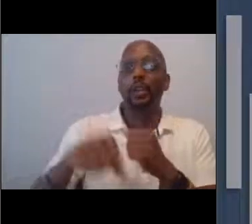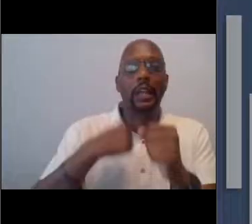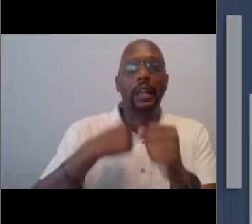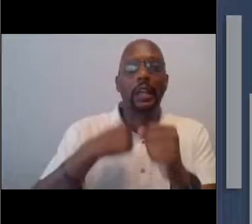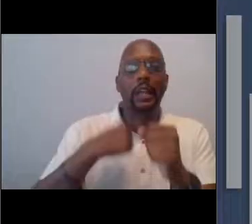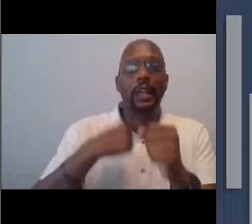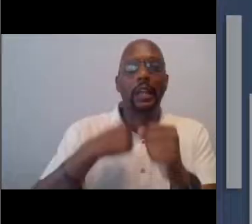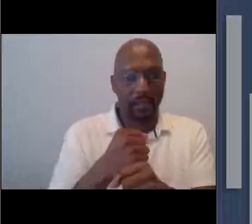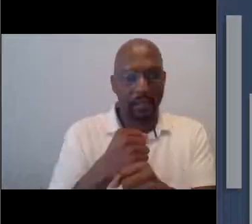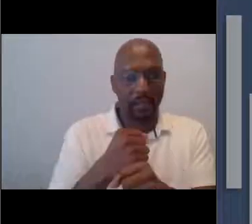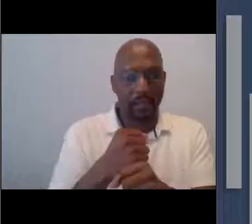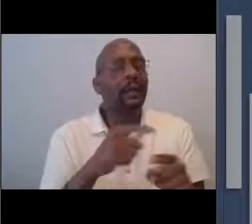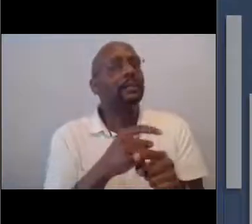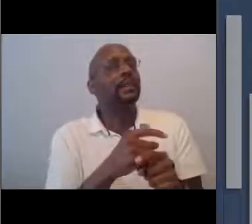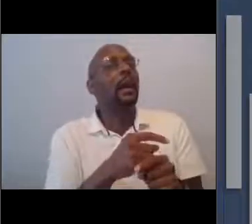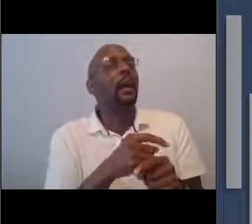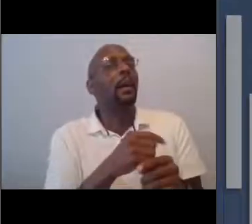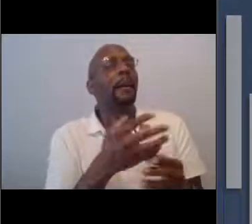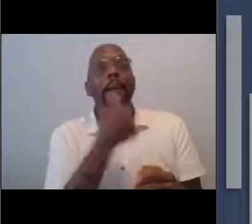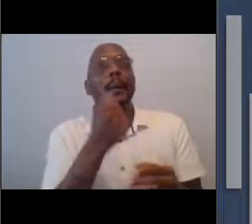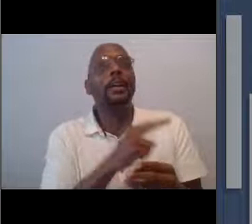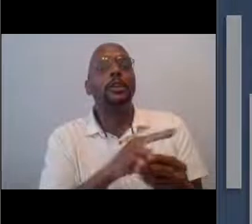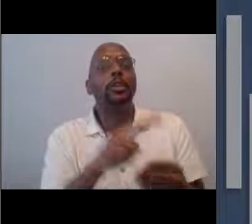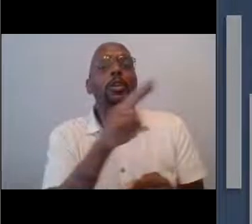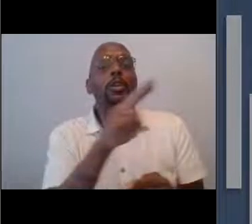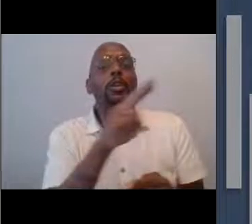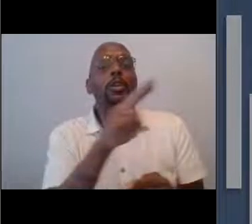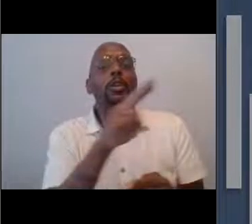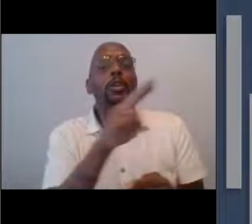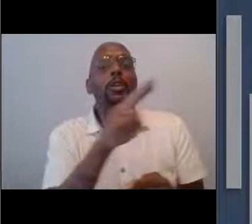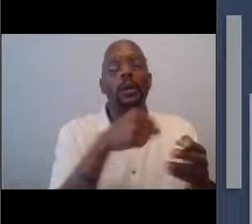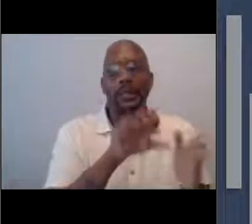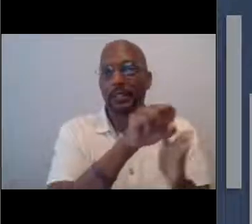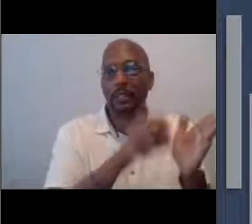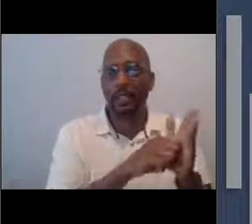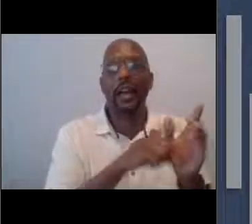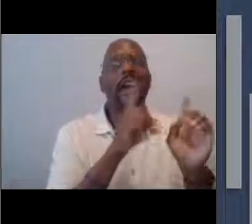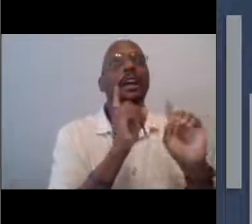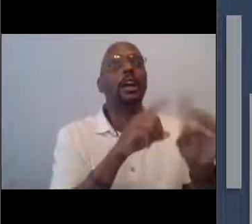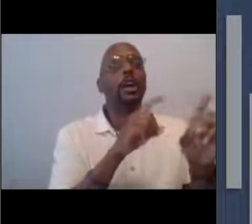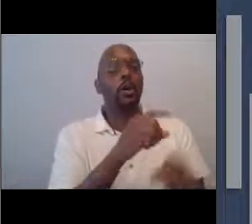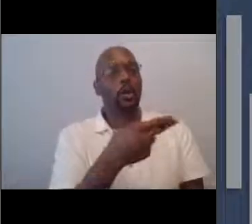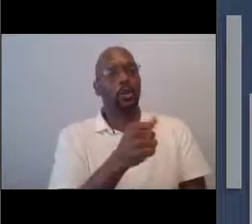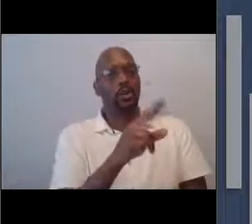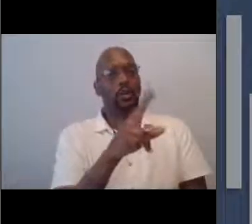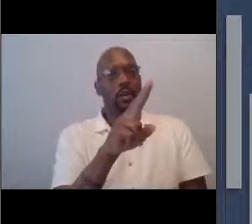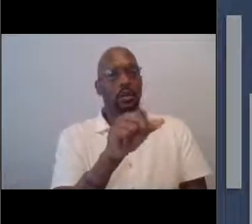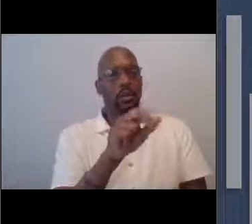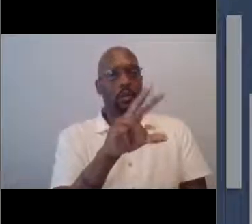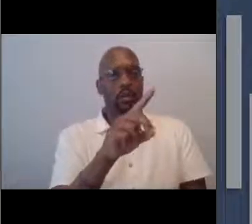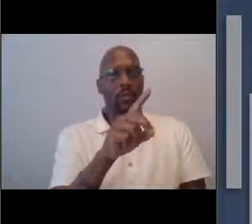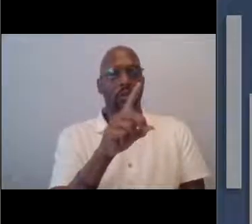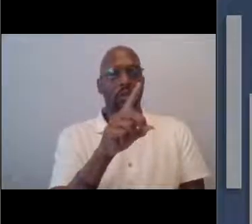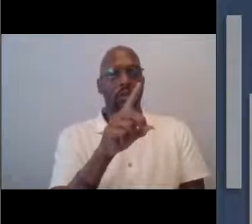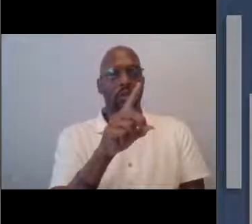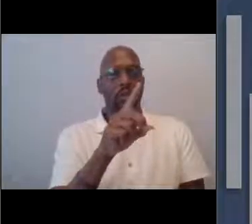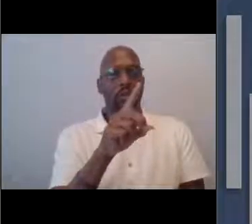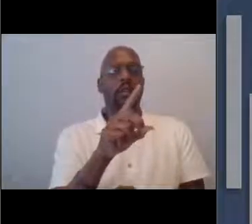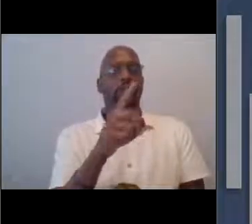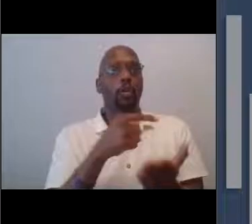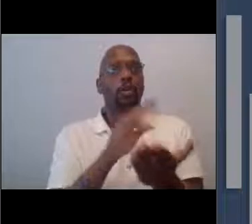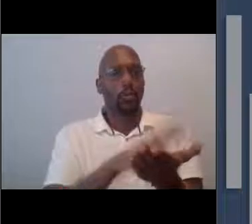best universities in the state for undergrad and was able to attend Harvard for graduate school and give back to my state.